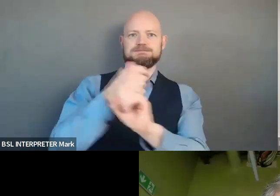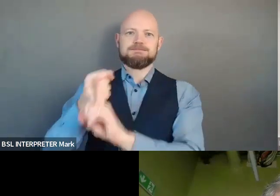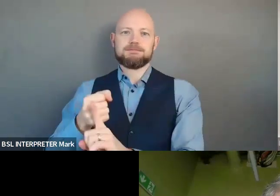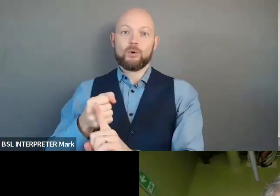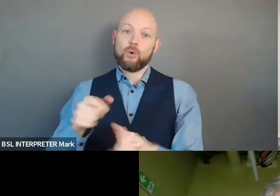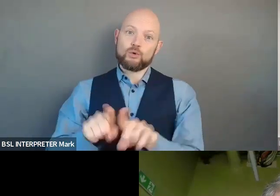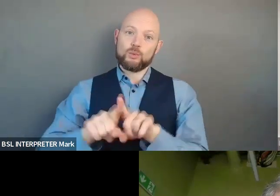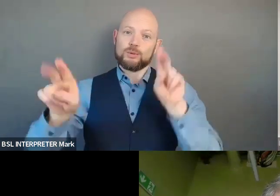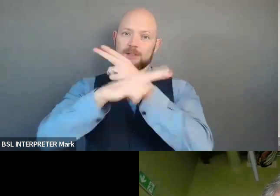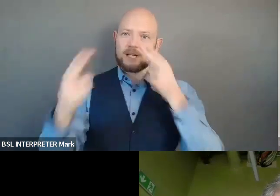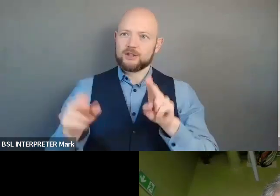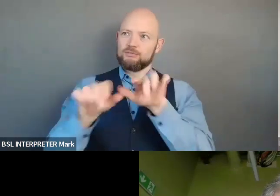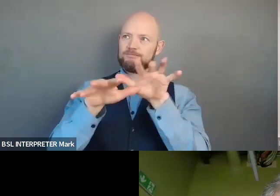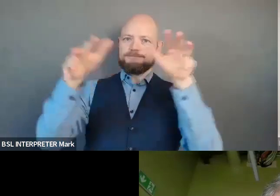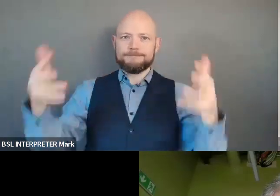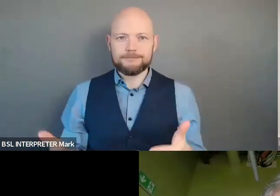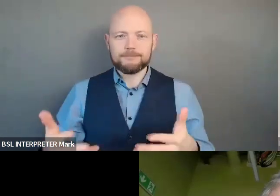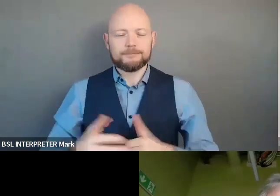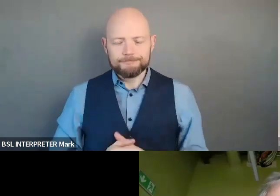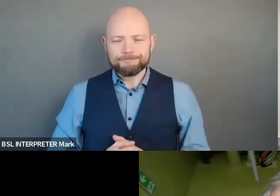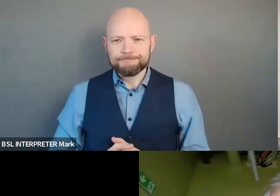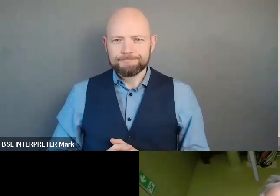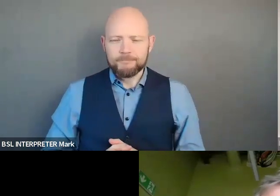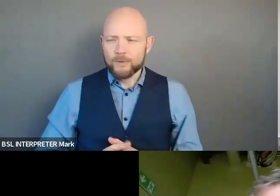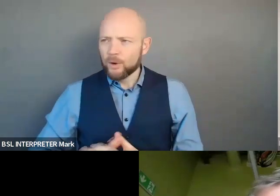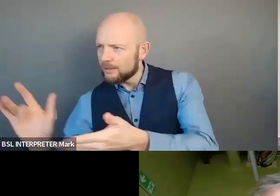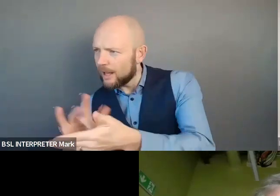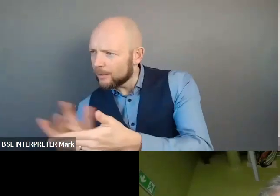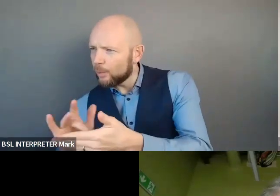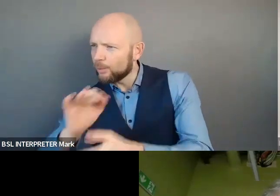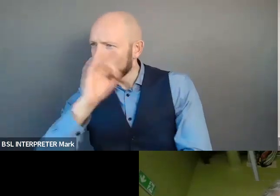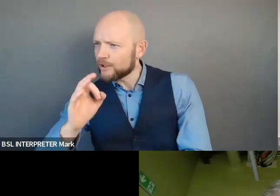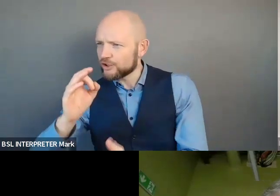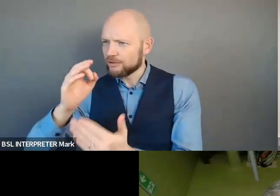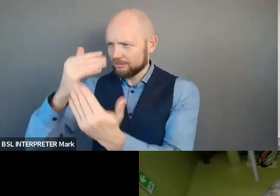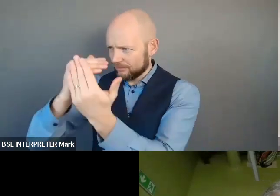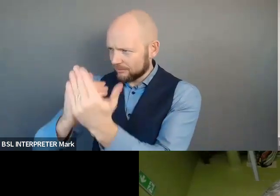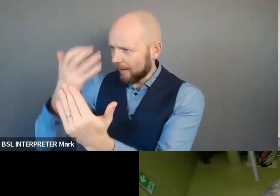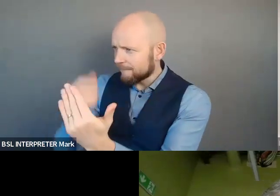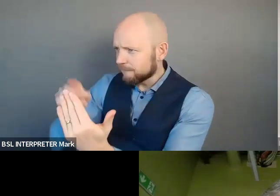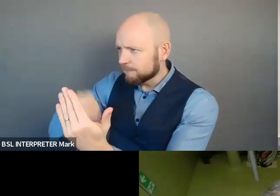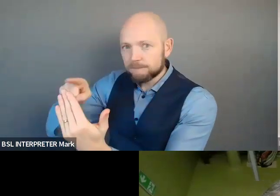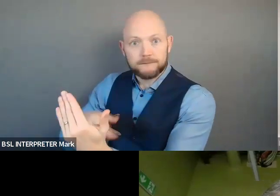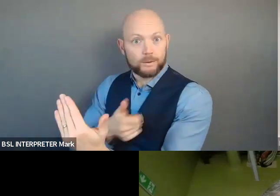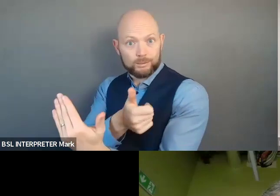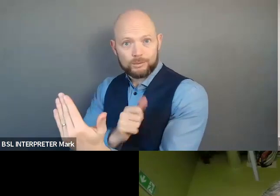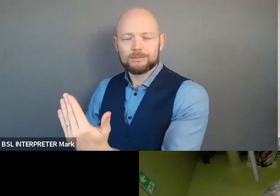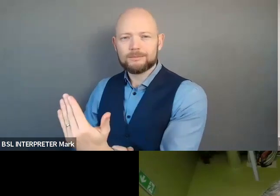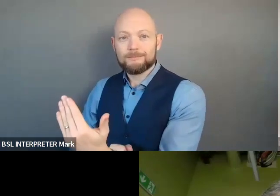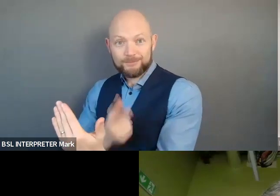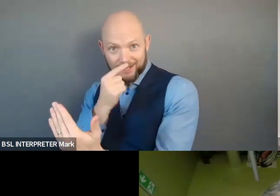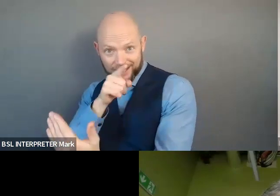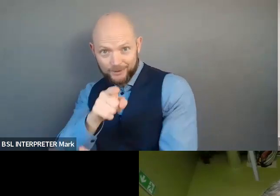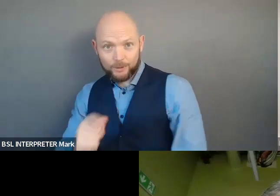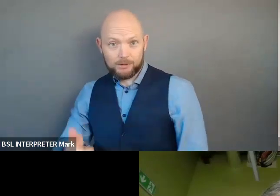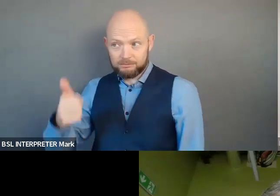So we can see that there are several questions already in the Slido, which is fantastic. So remember that you can put